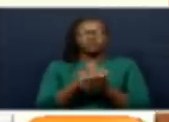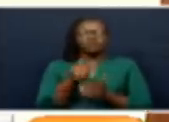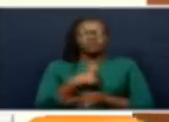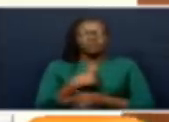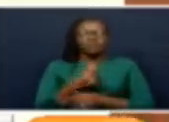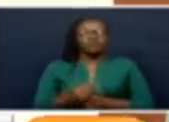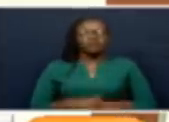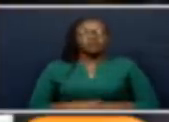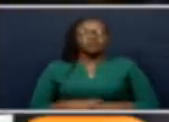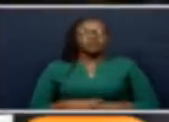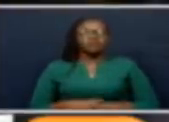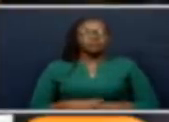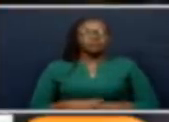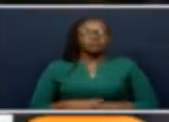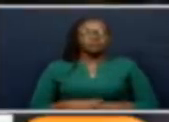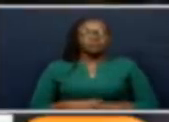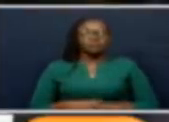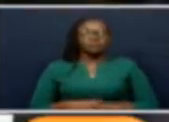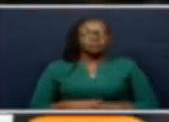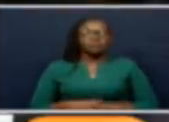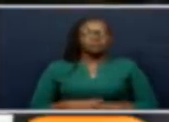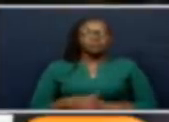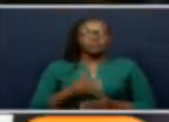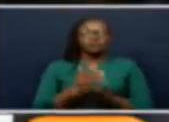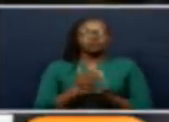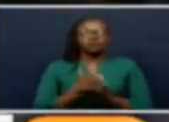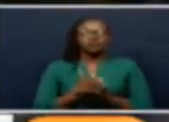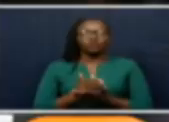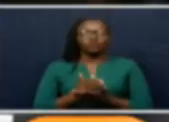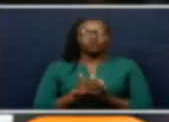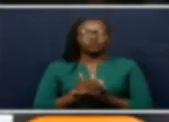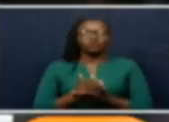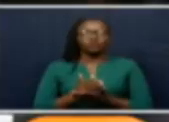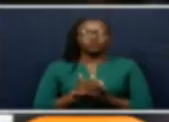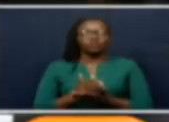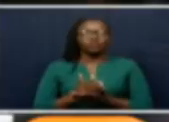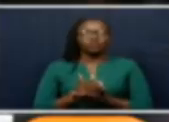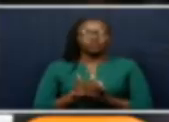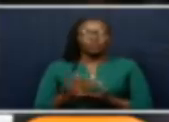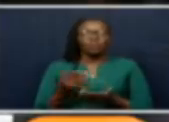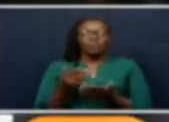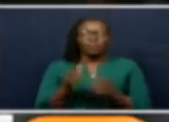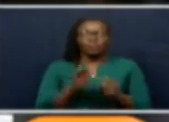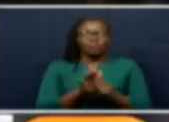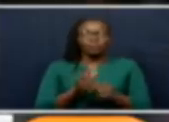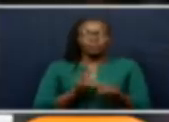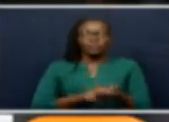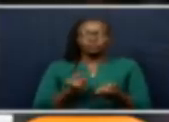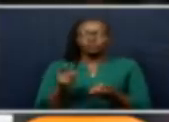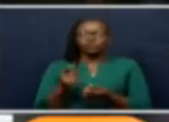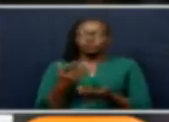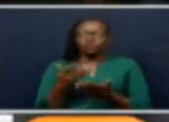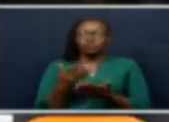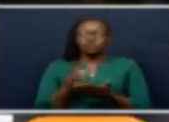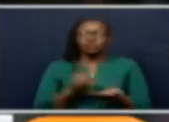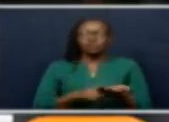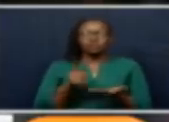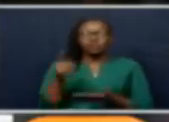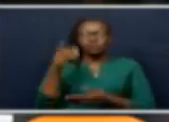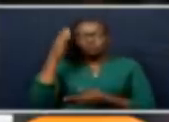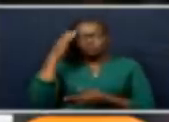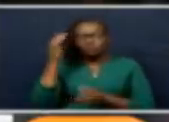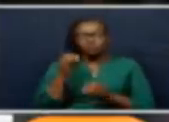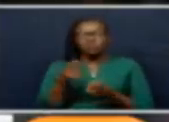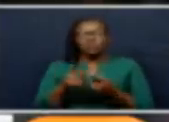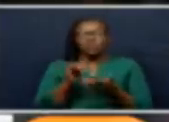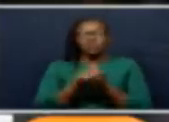will believe in me. I'm telling you. Because I've seen it happen. Yeah. I've seen it all. Right. This is what I'm telling you. That